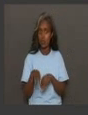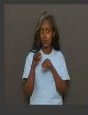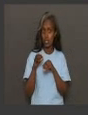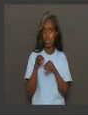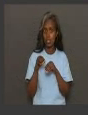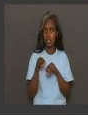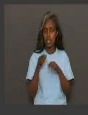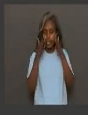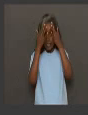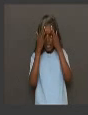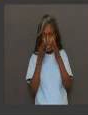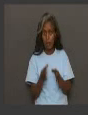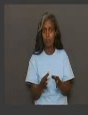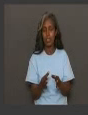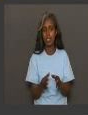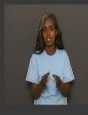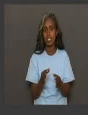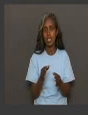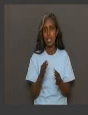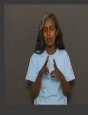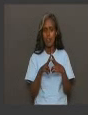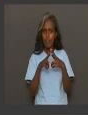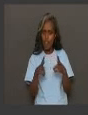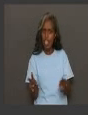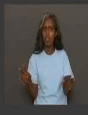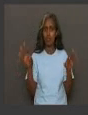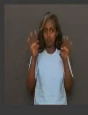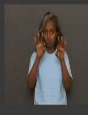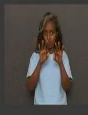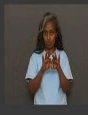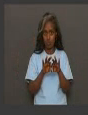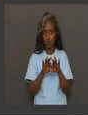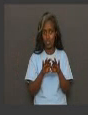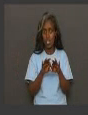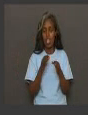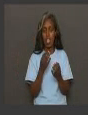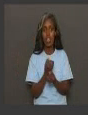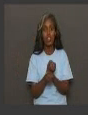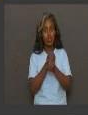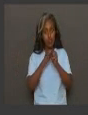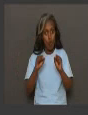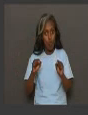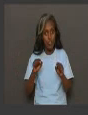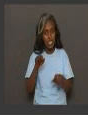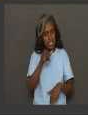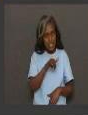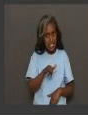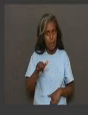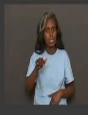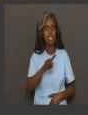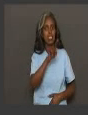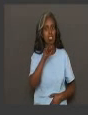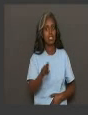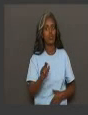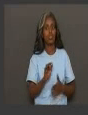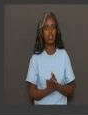that determinants can be very useful in solving simultaneous